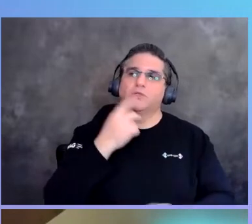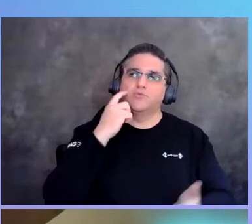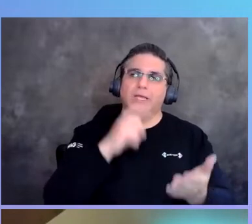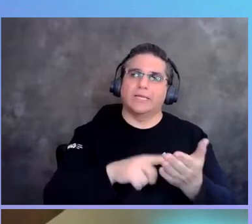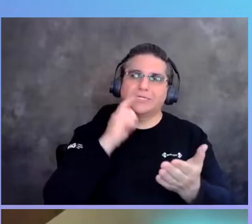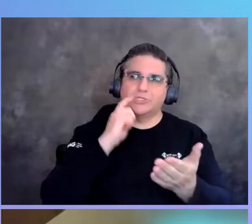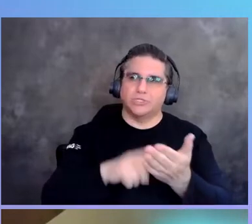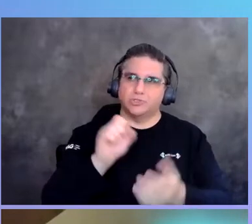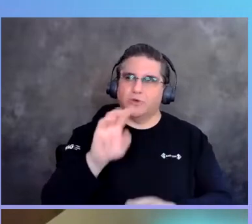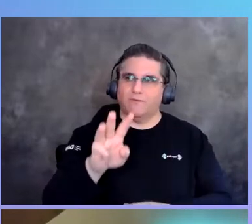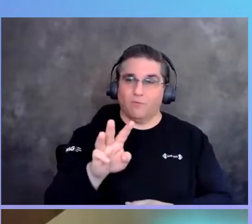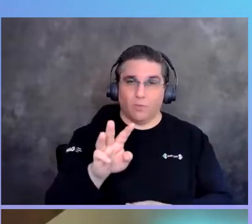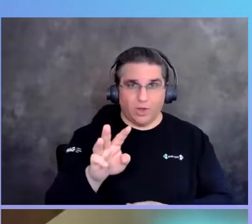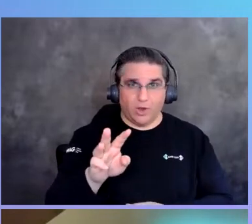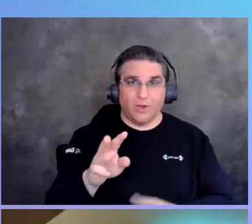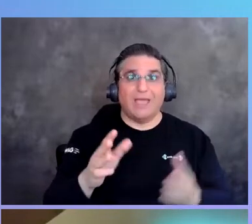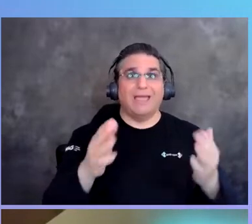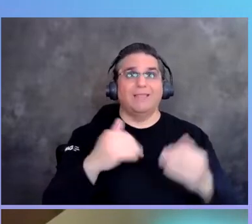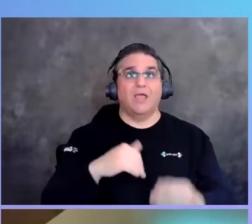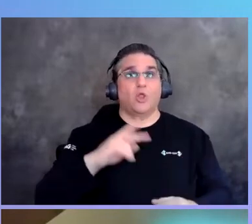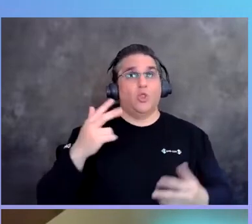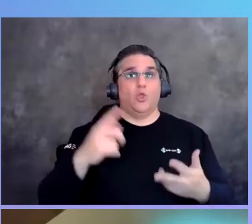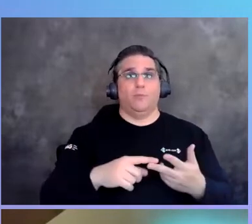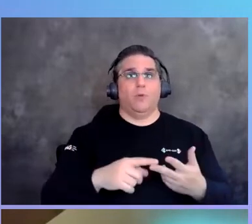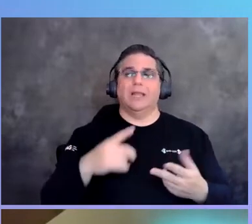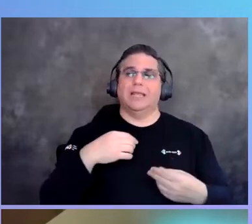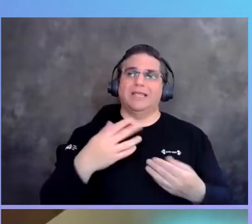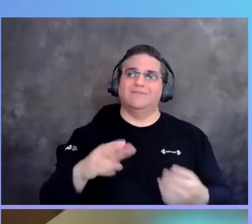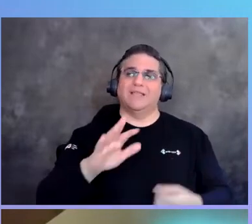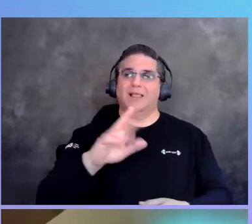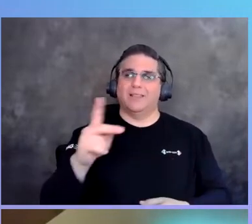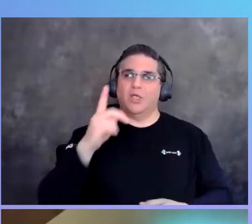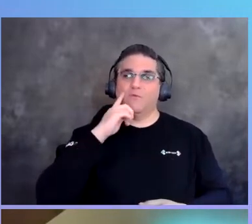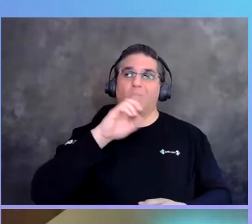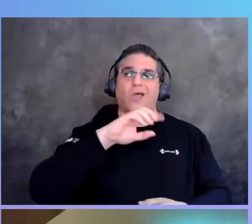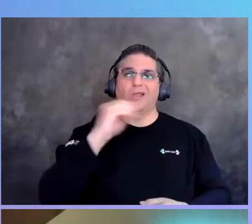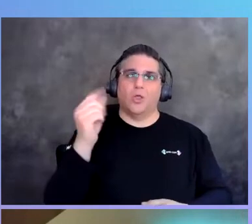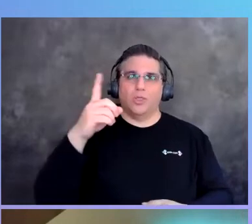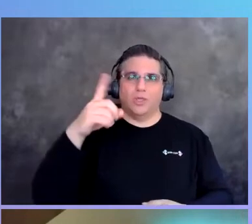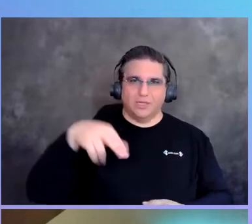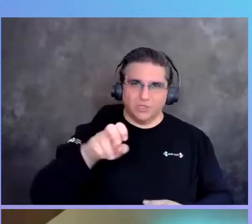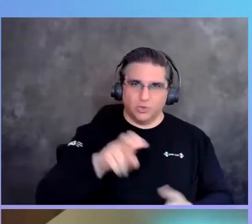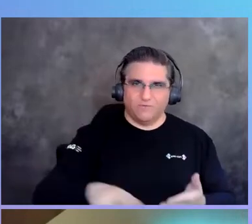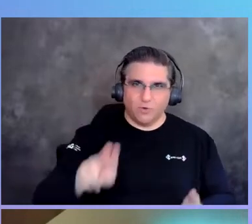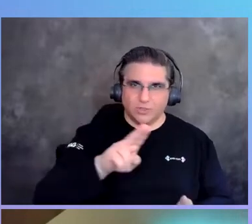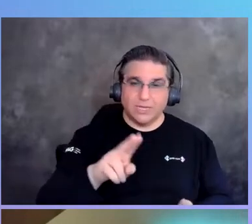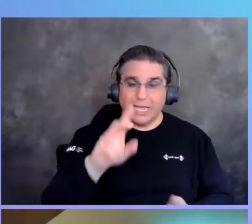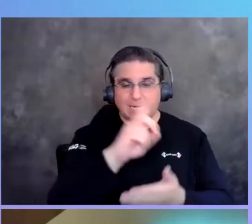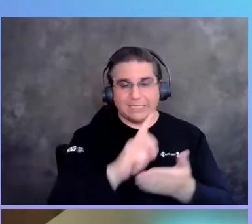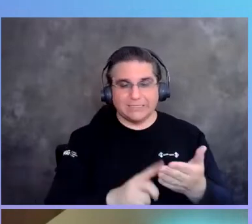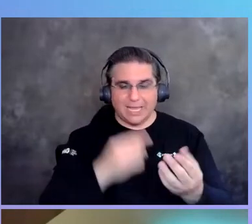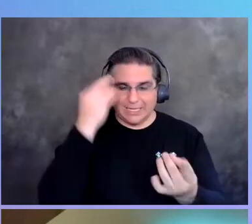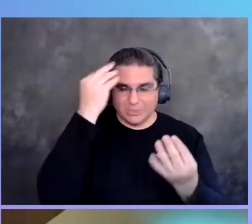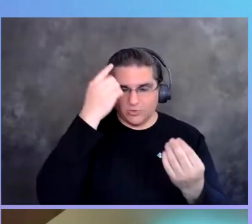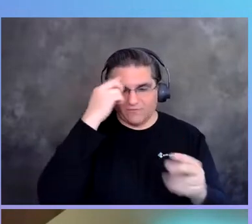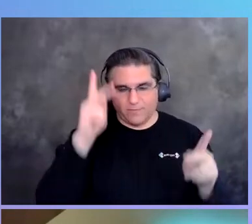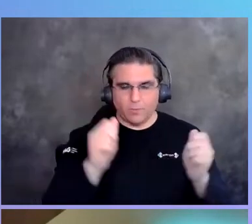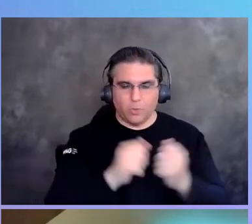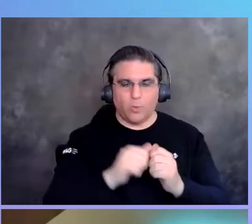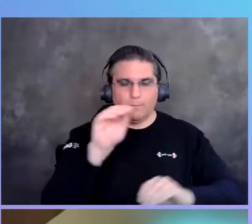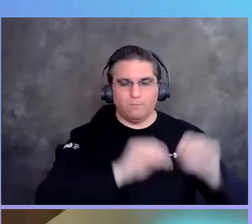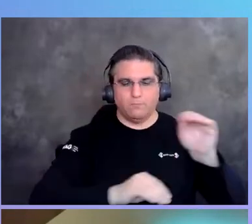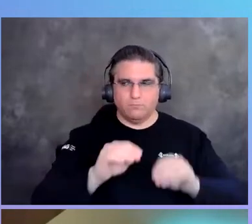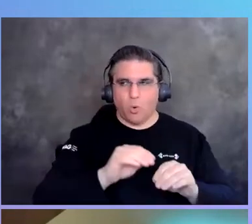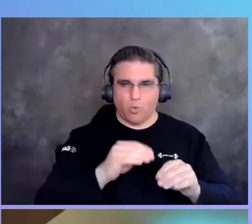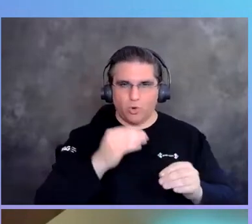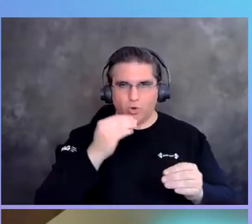that part of the question, it links a Deque University course called Design Considerations for Dexterity/Motor Disabilities. Again, the